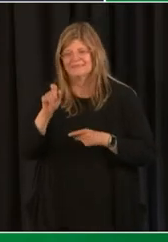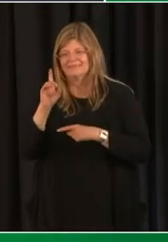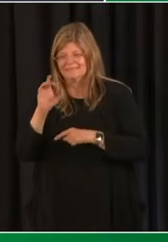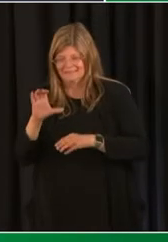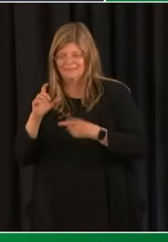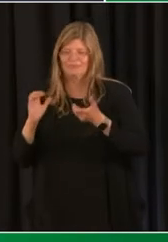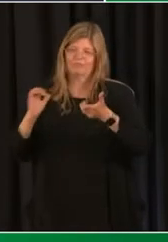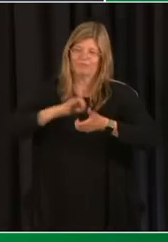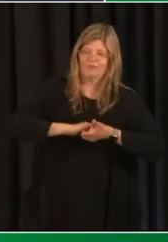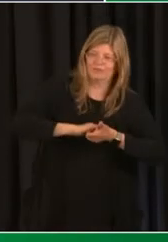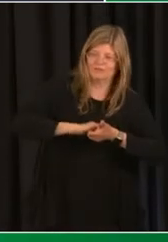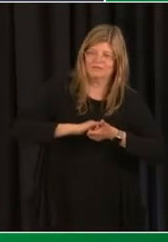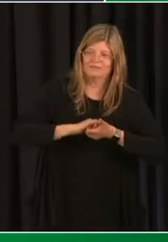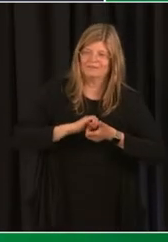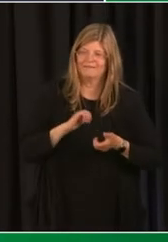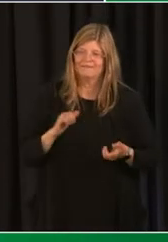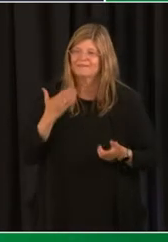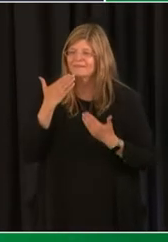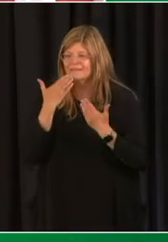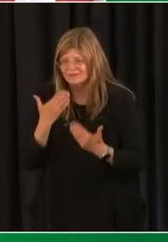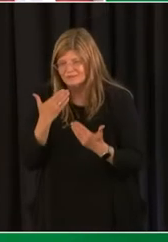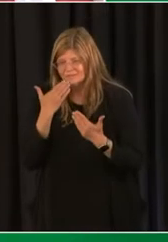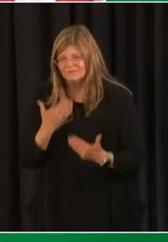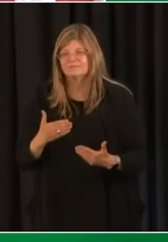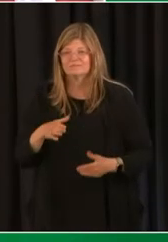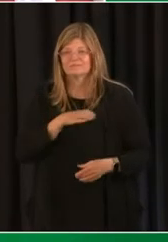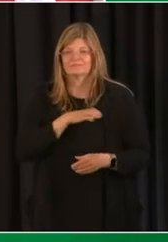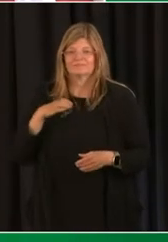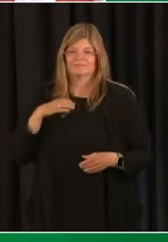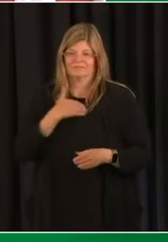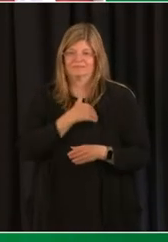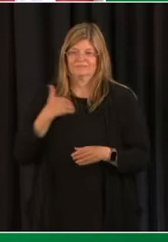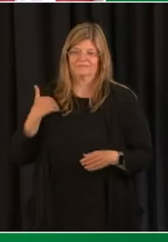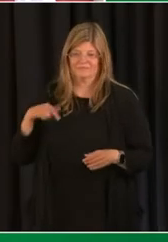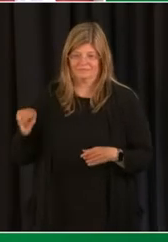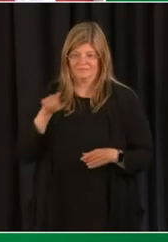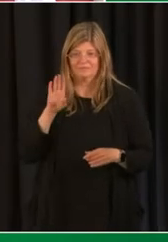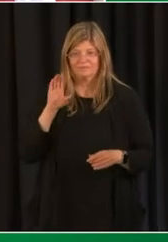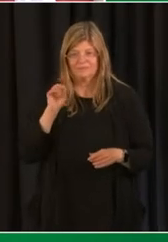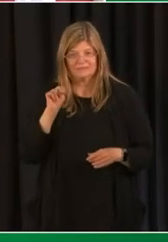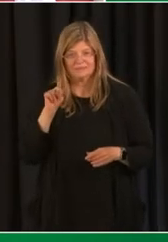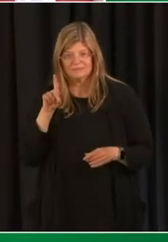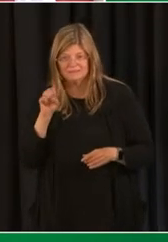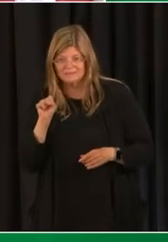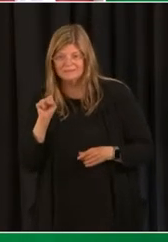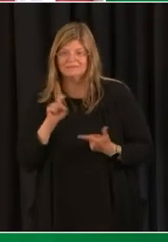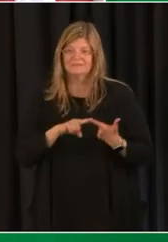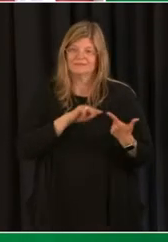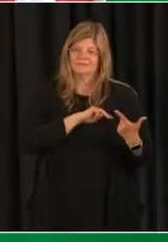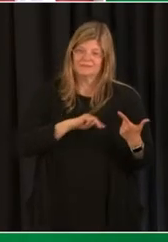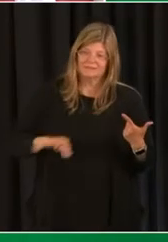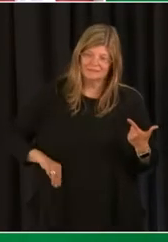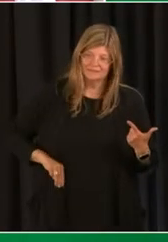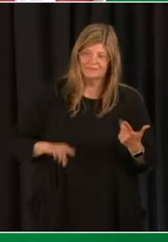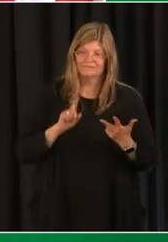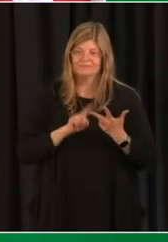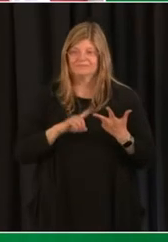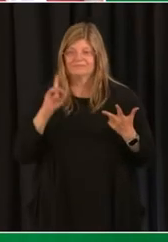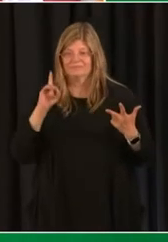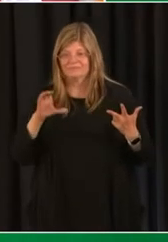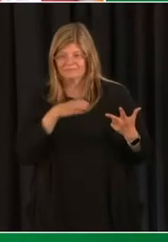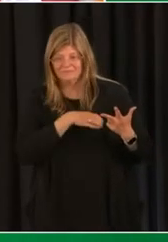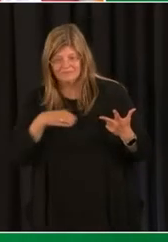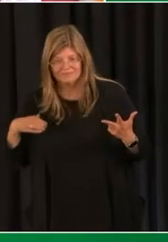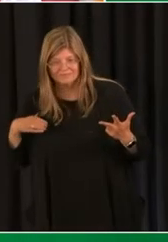saluting Councilmember Barnes, the mayor, and the members of council for casting a wide safety net,